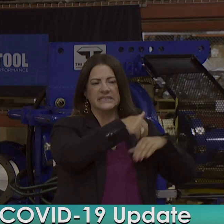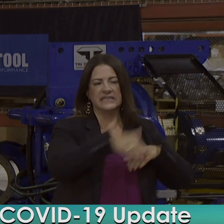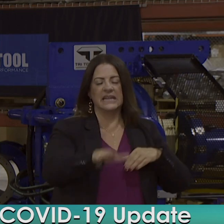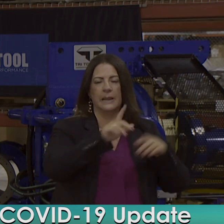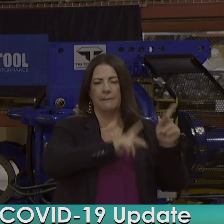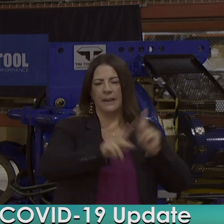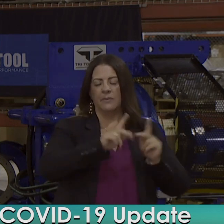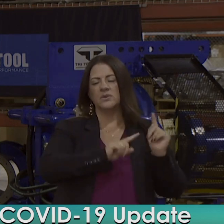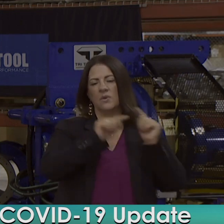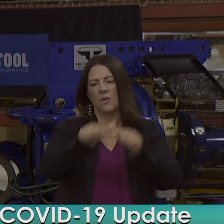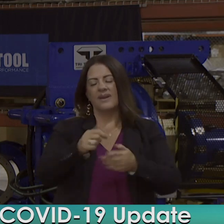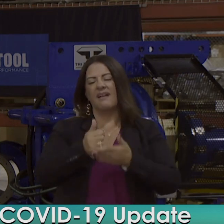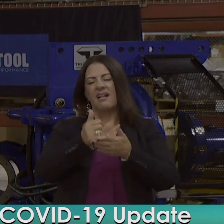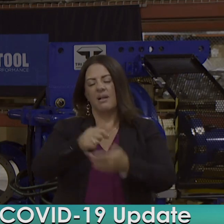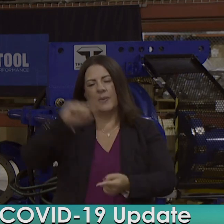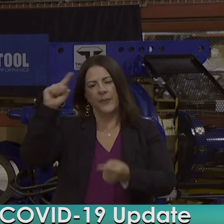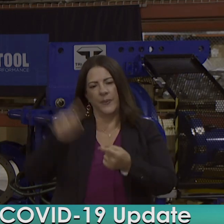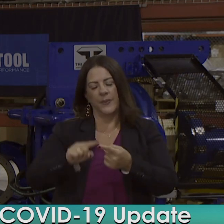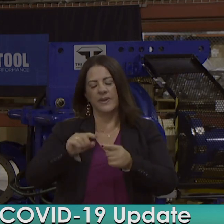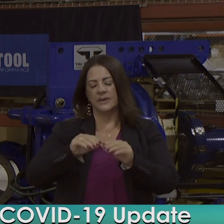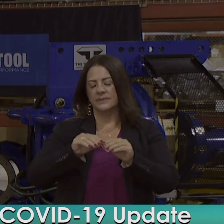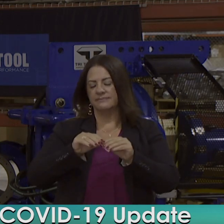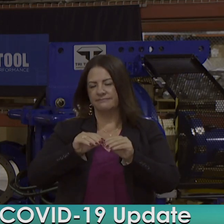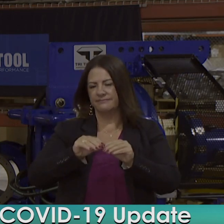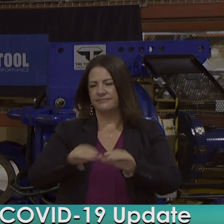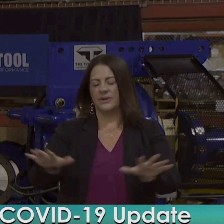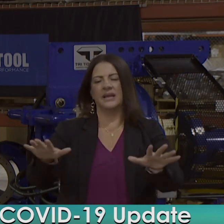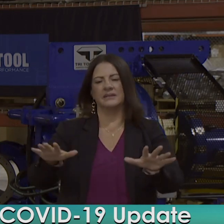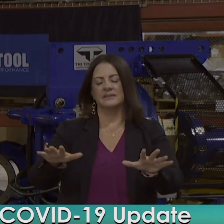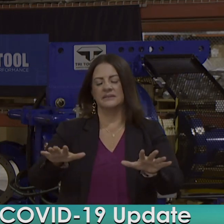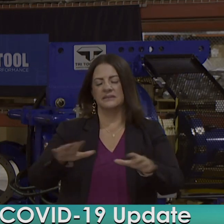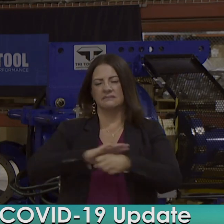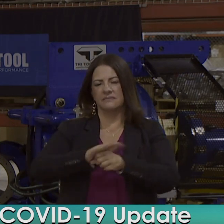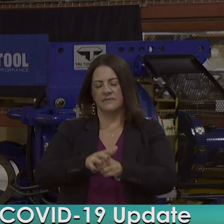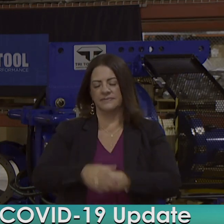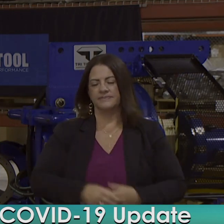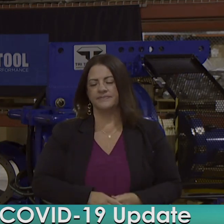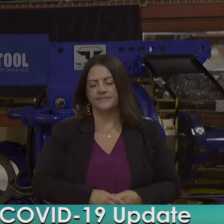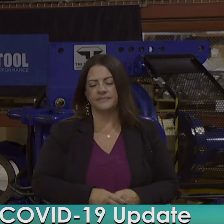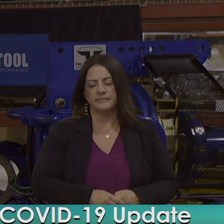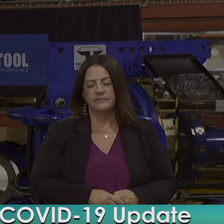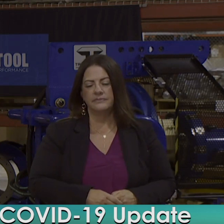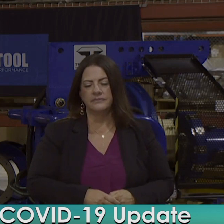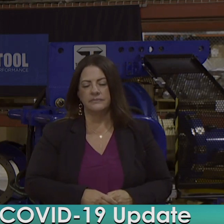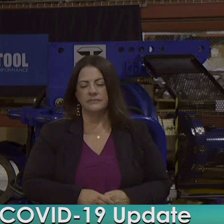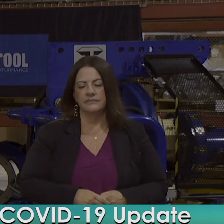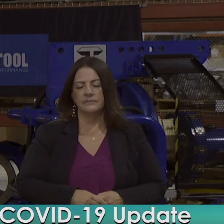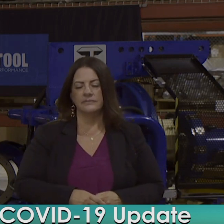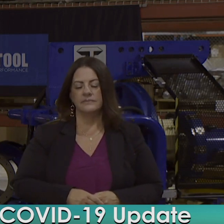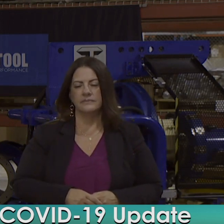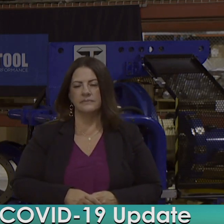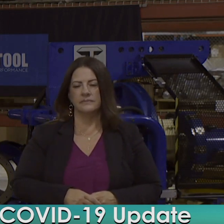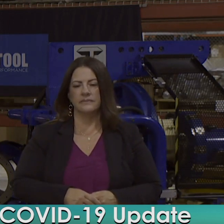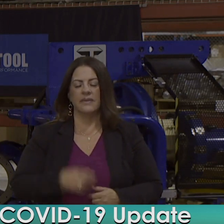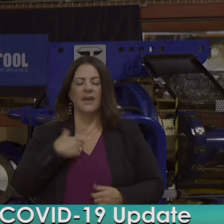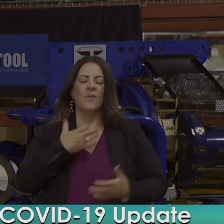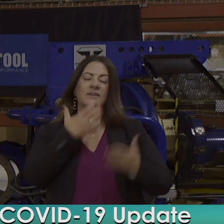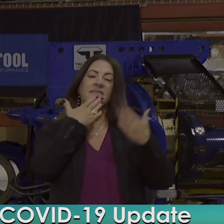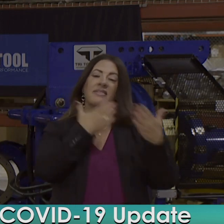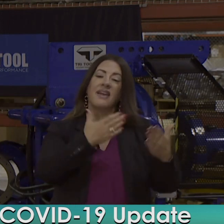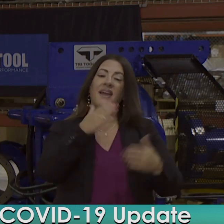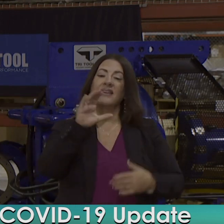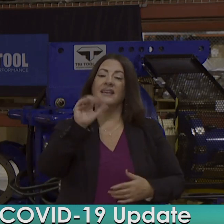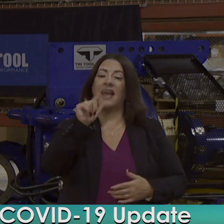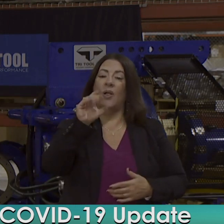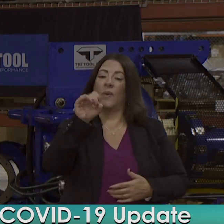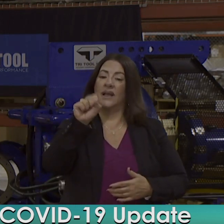spread of this virus in the county. Final point, I also want to acknowledge our leadership of Mark Gilladucci at the Office of